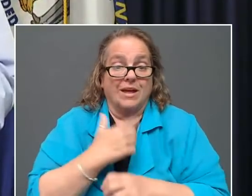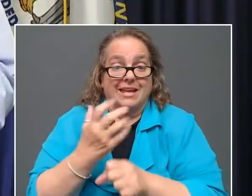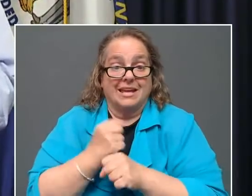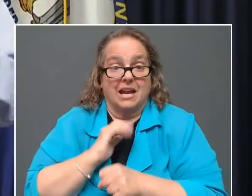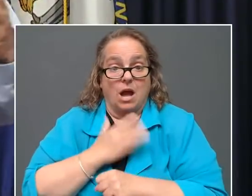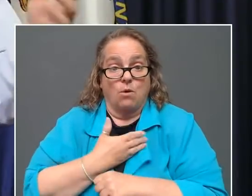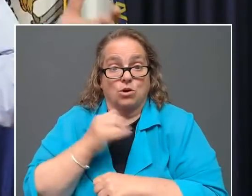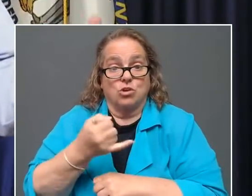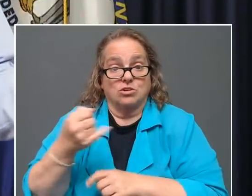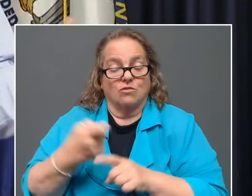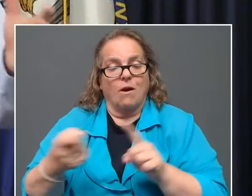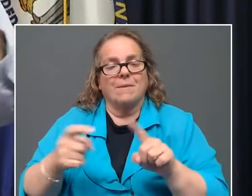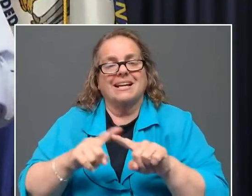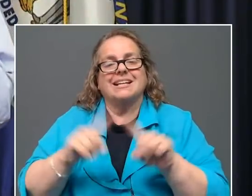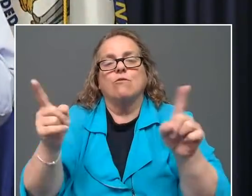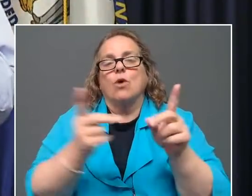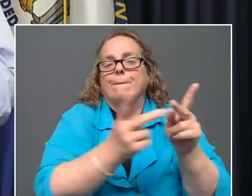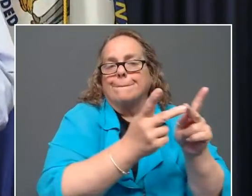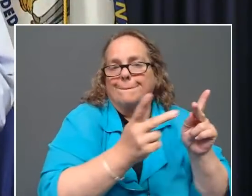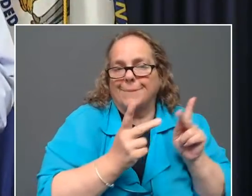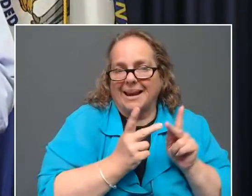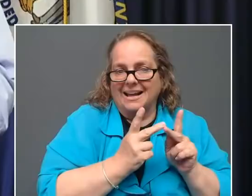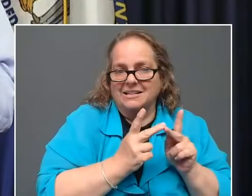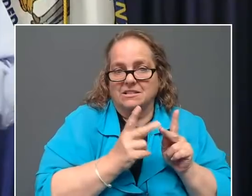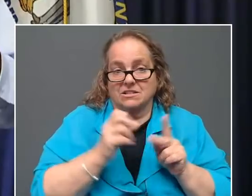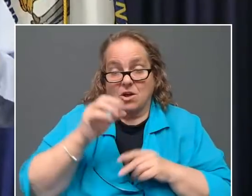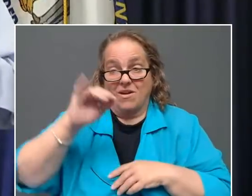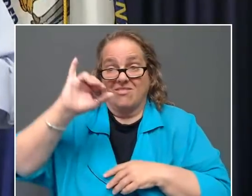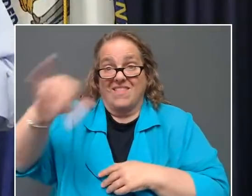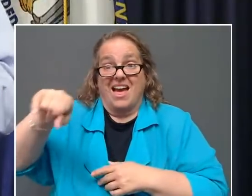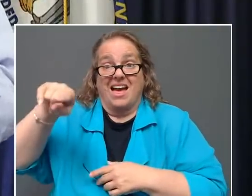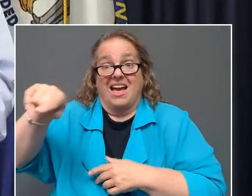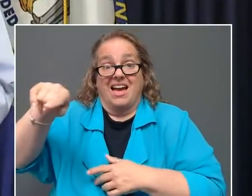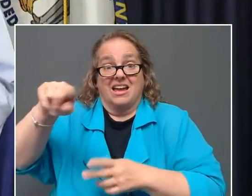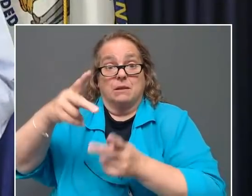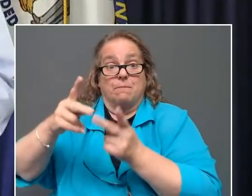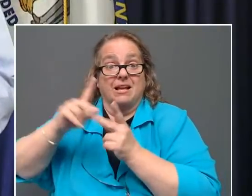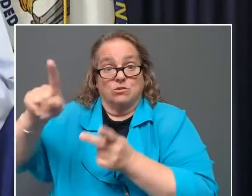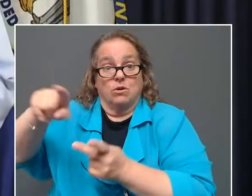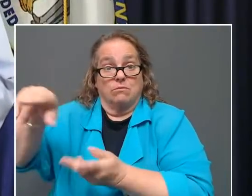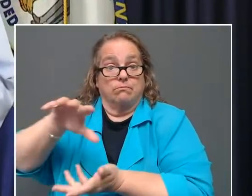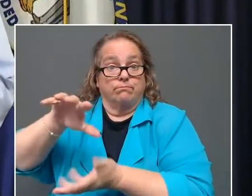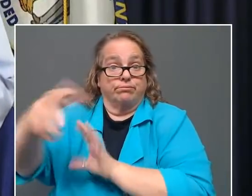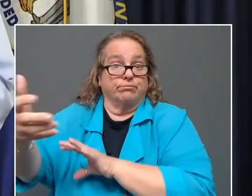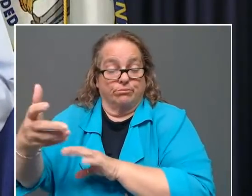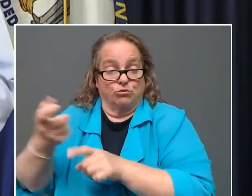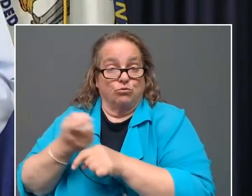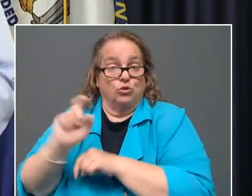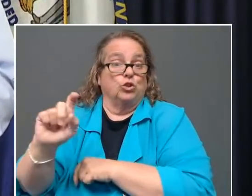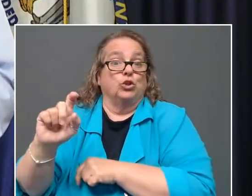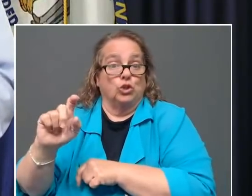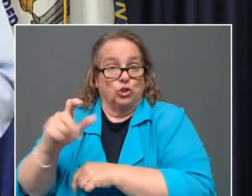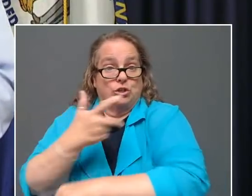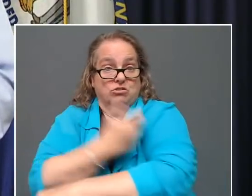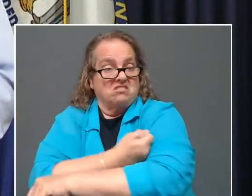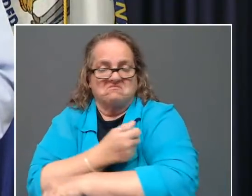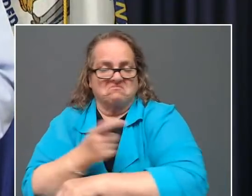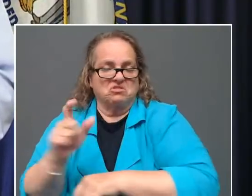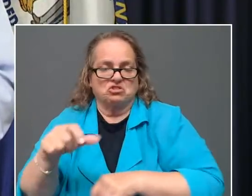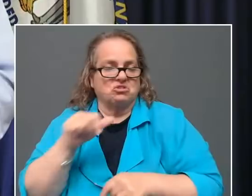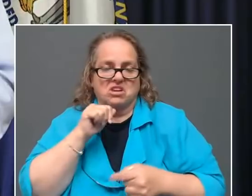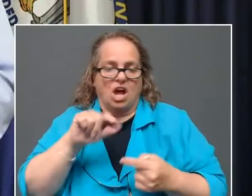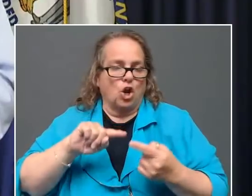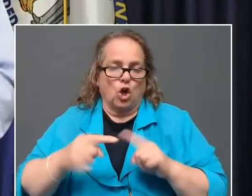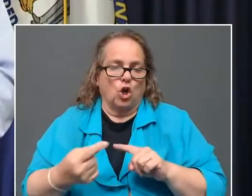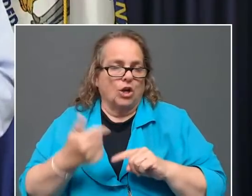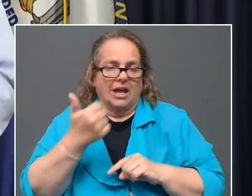different facility. So that foul up shouldn't hurt anybody's confidence in the Johnson & Johnson